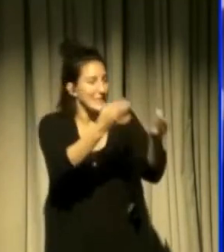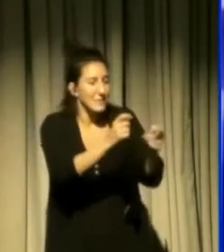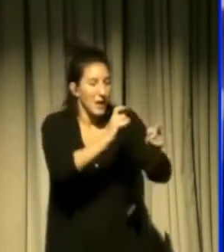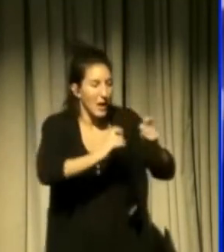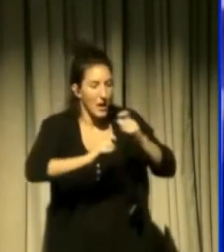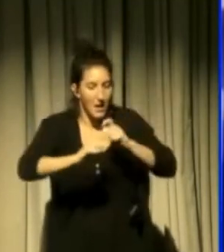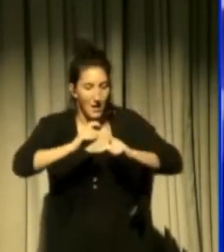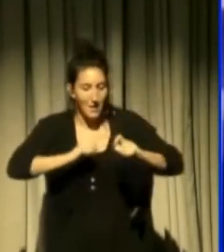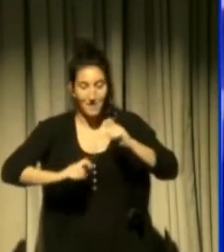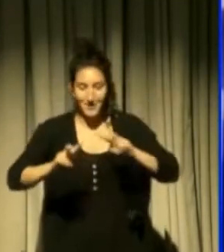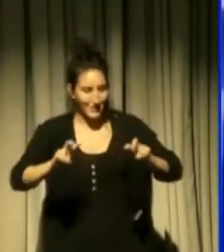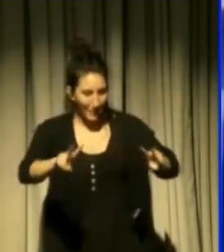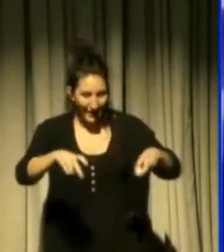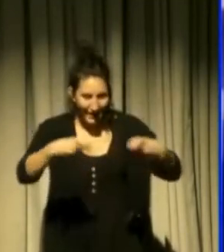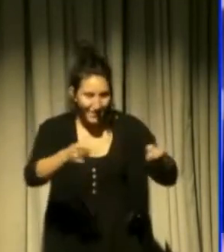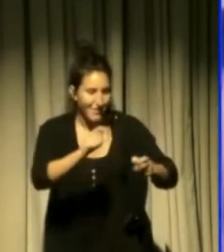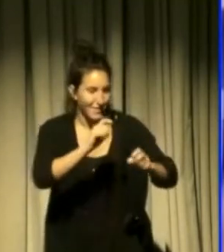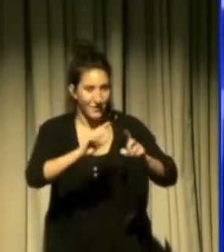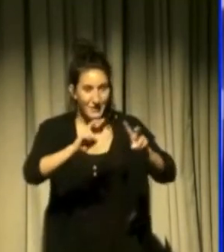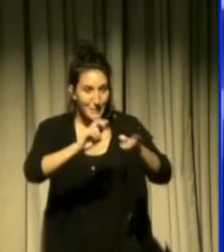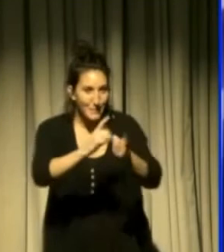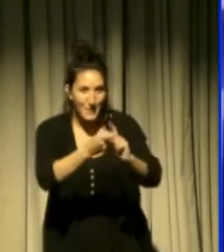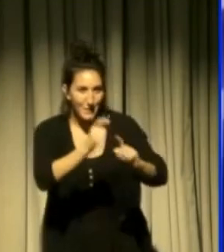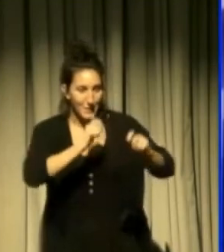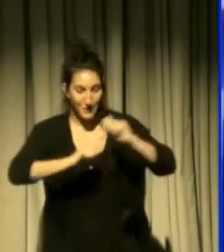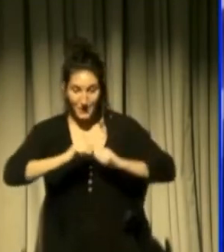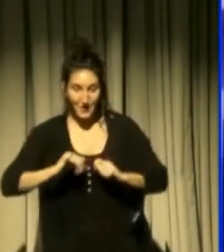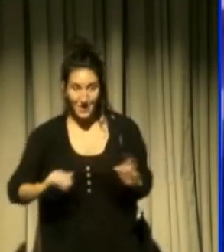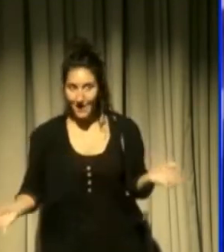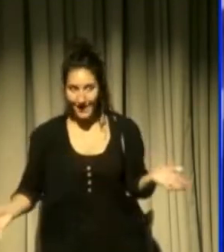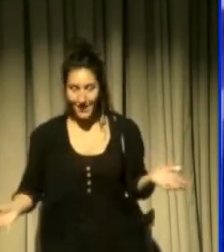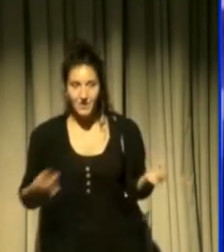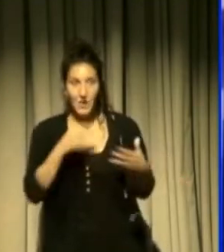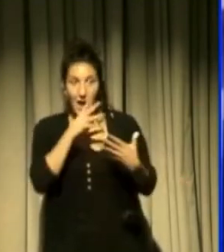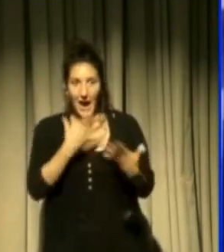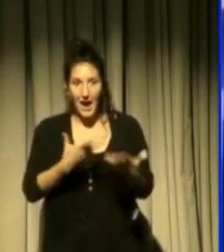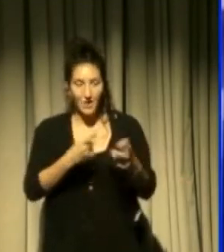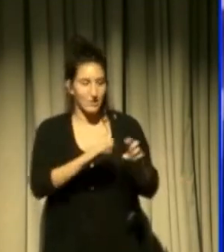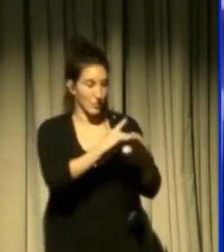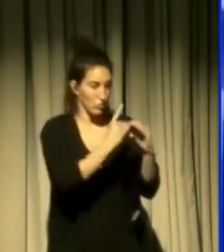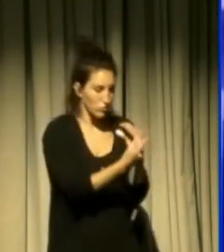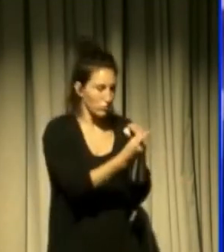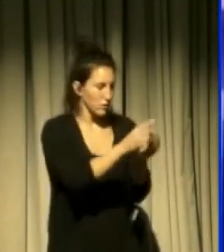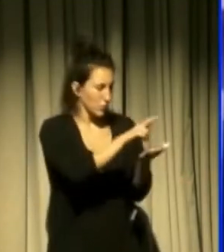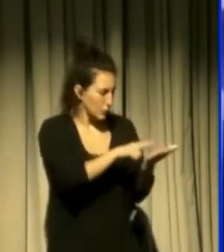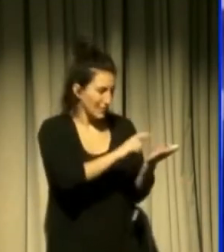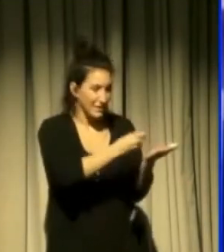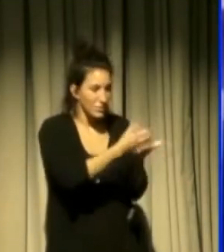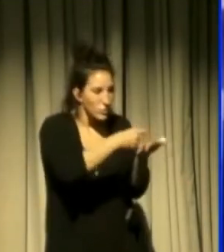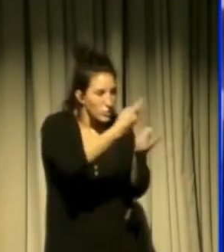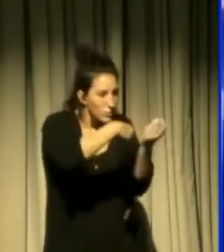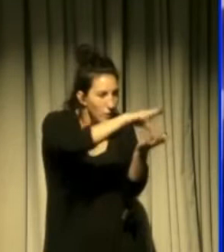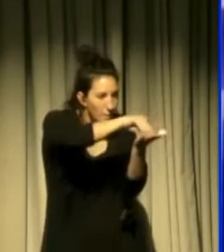with your desk research, you're going to find those online or in books, magazines, and hard copy. Then